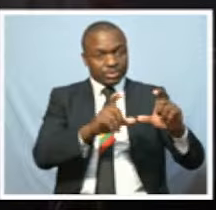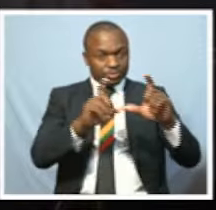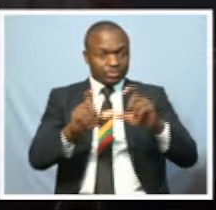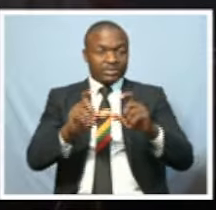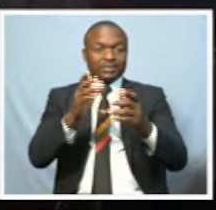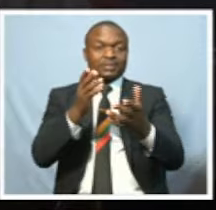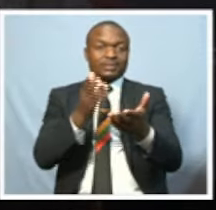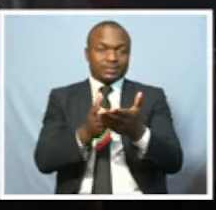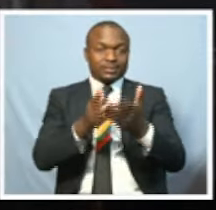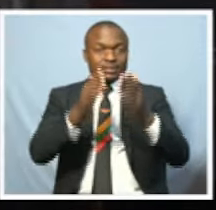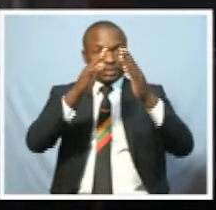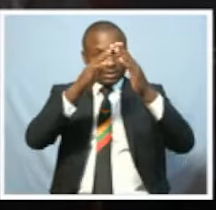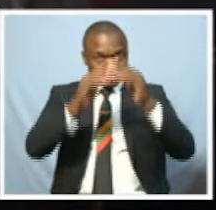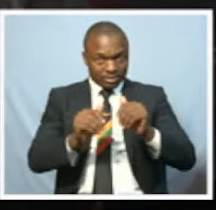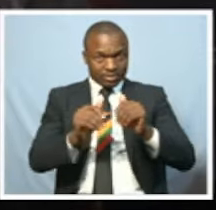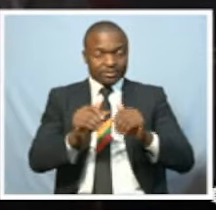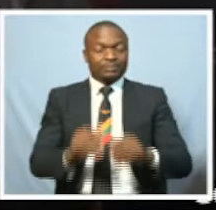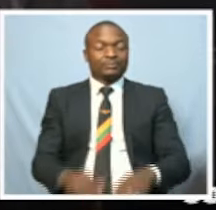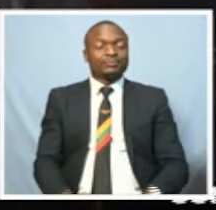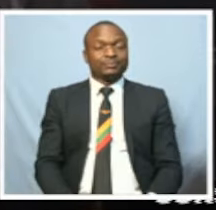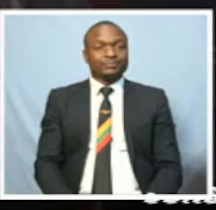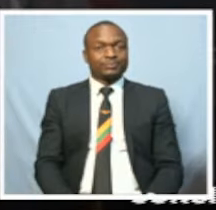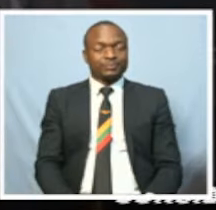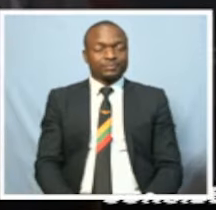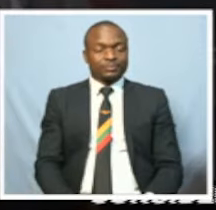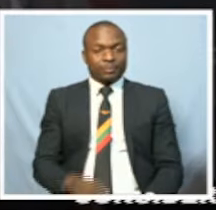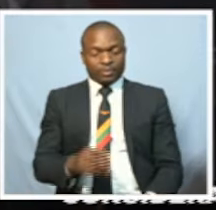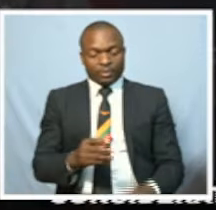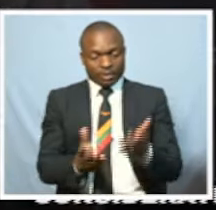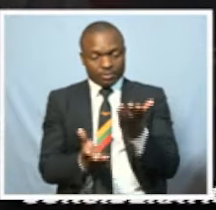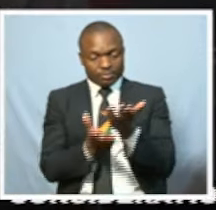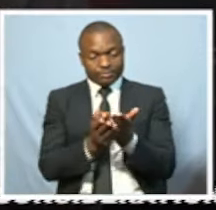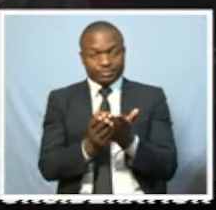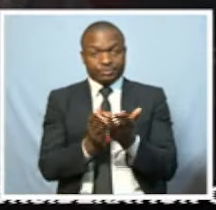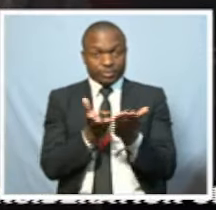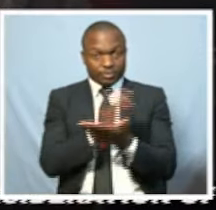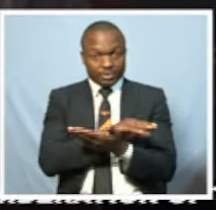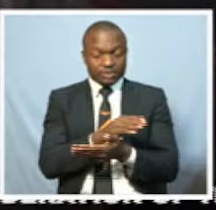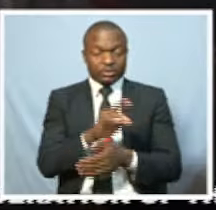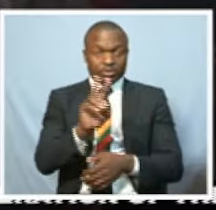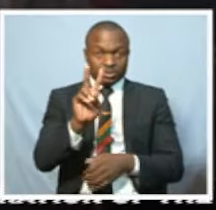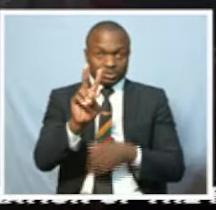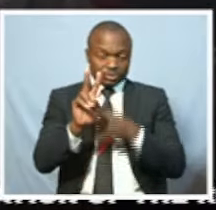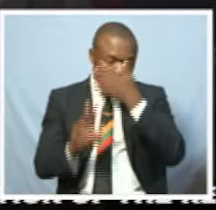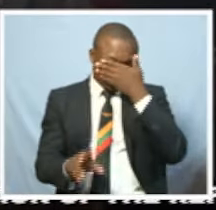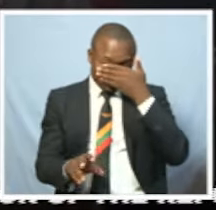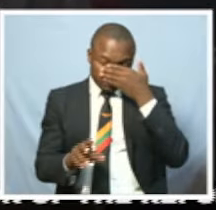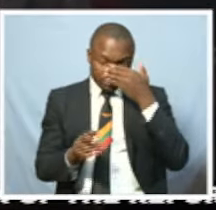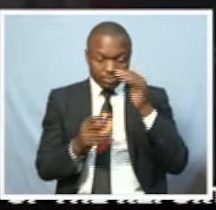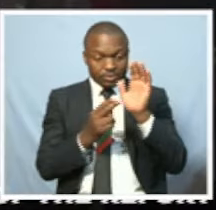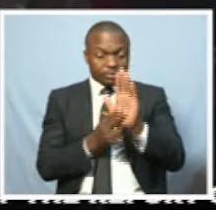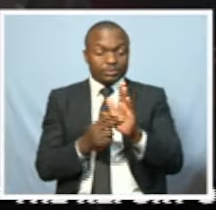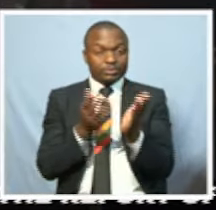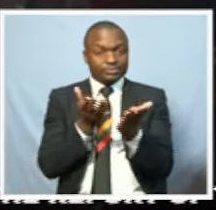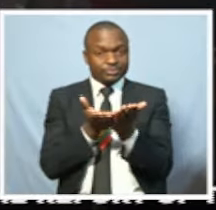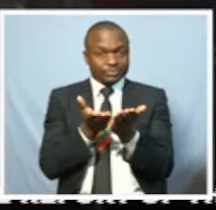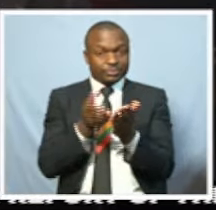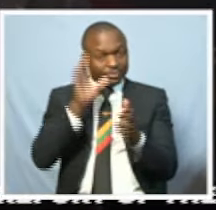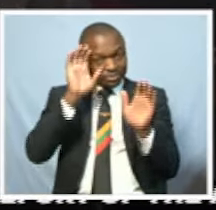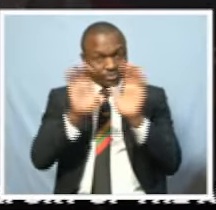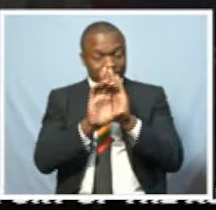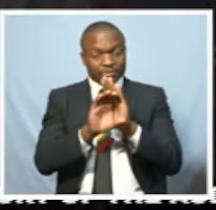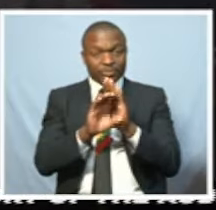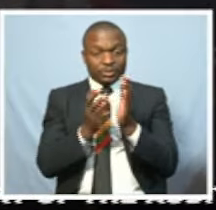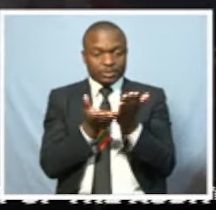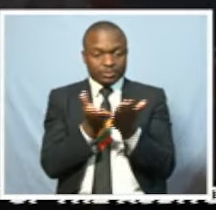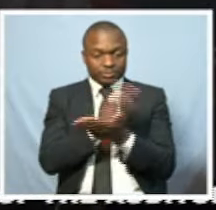this house, which is seen on page 2, which shows that the picture on